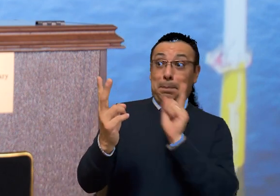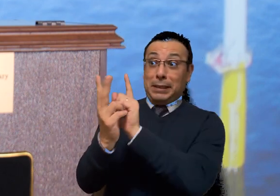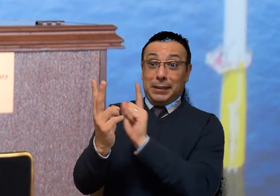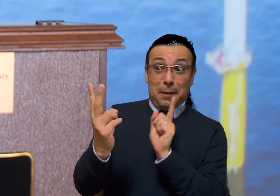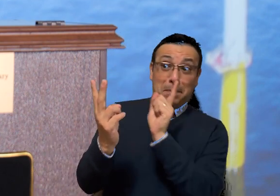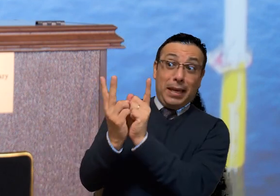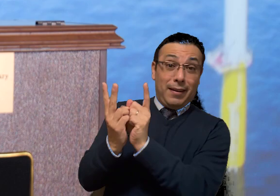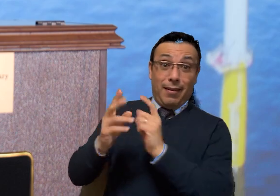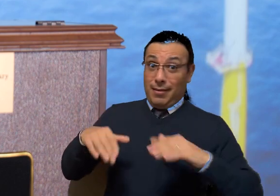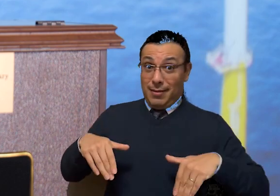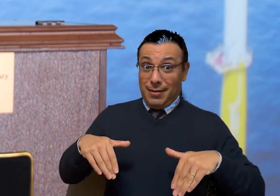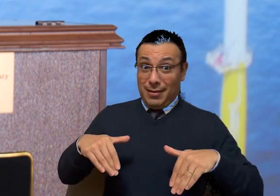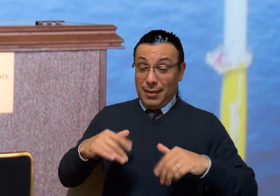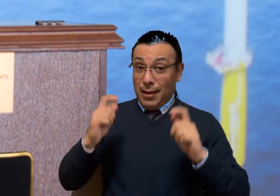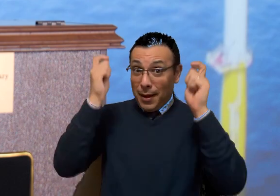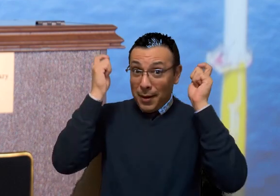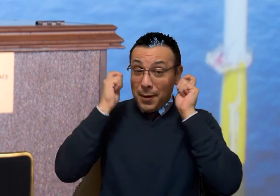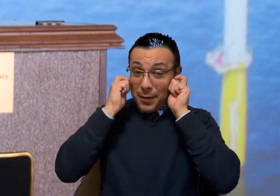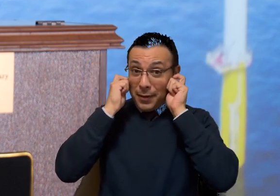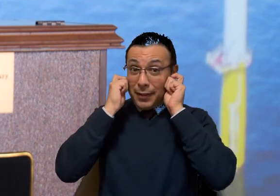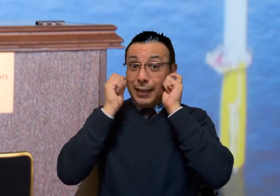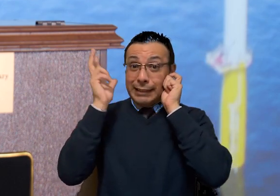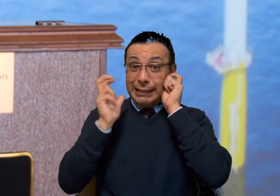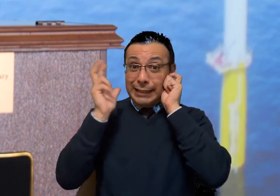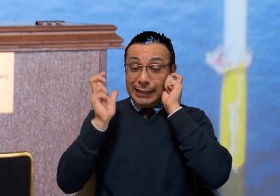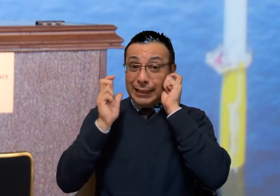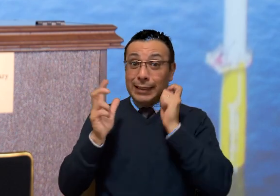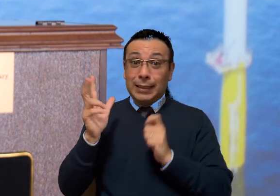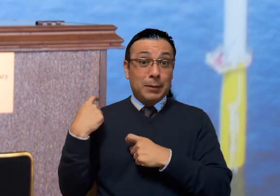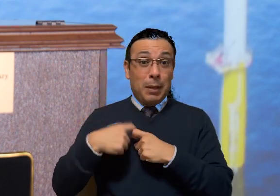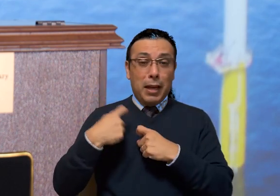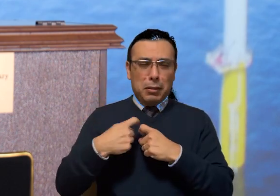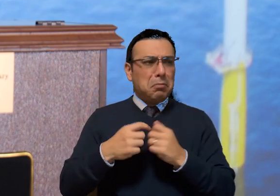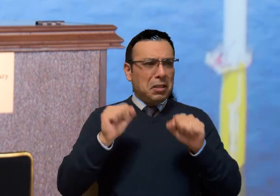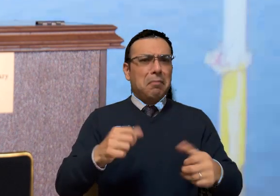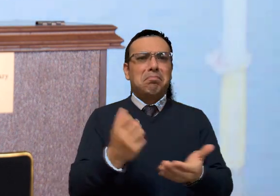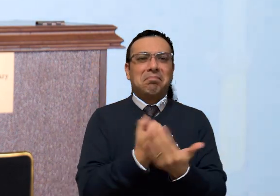the headset, please do so.